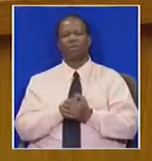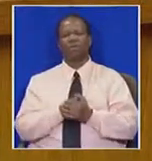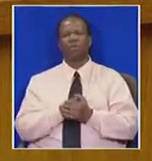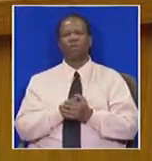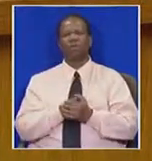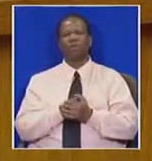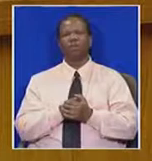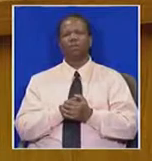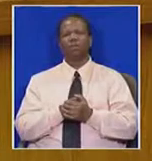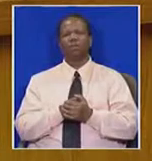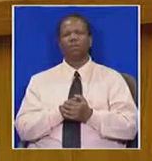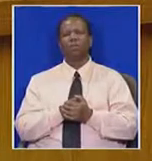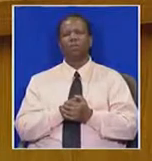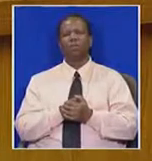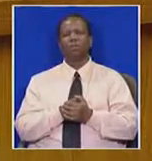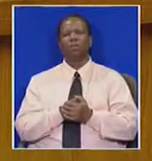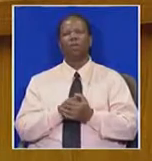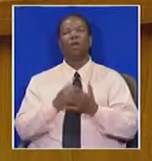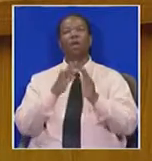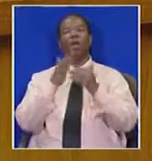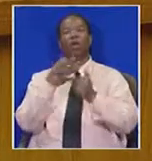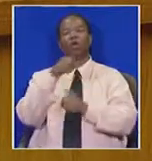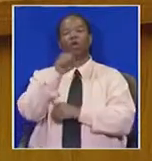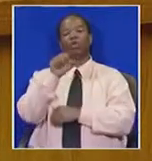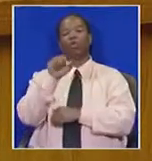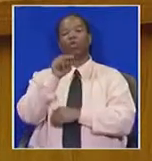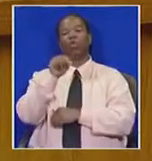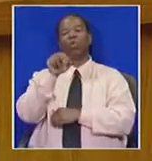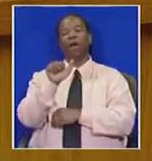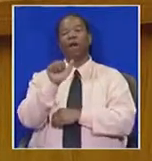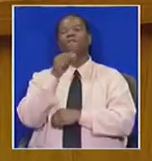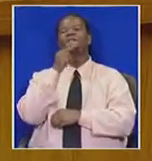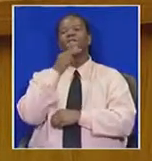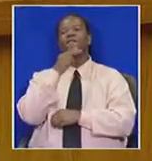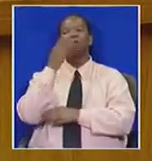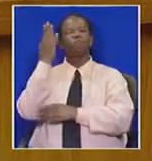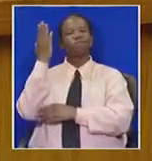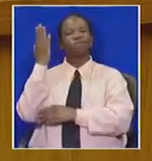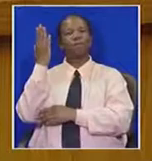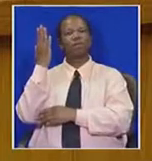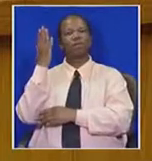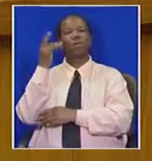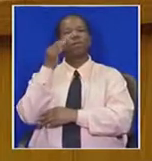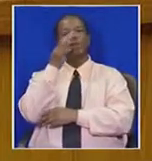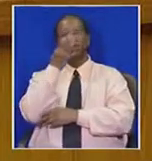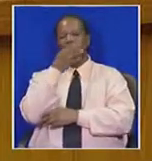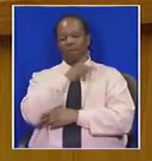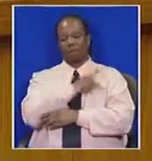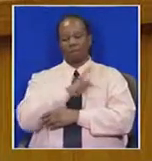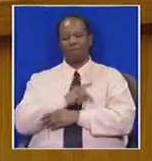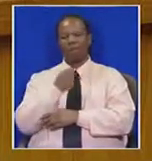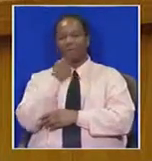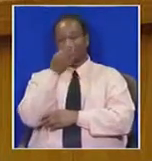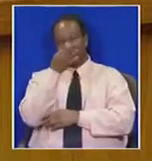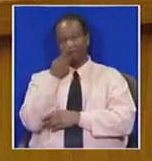In a seminal State of the Nation address on Friday, President Cyril Ramaphosa said the country on a course for